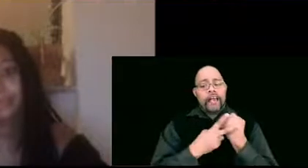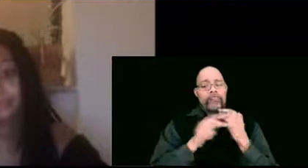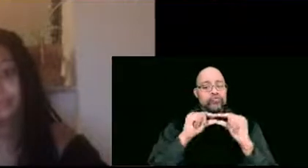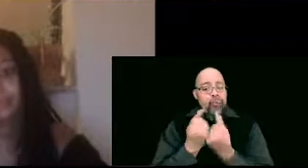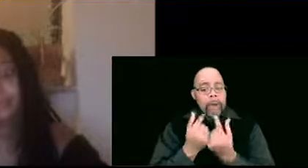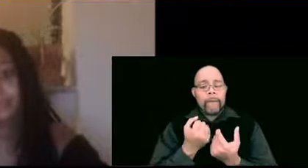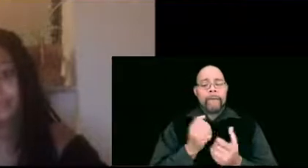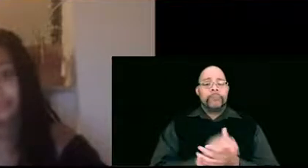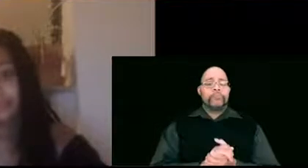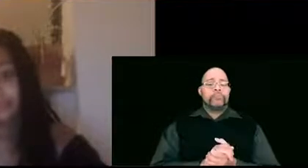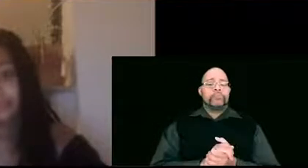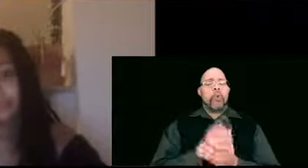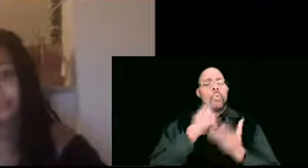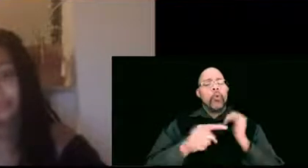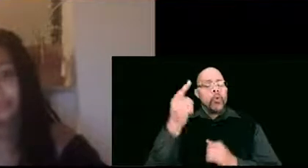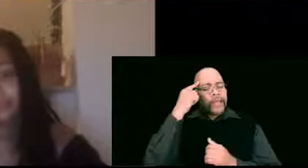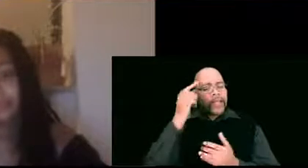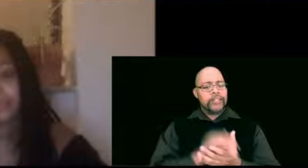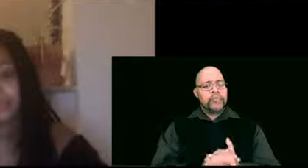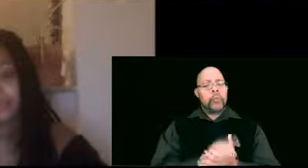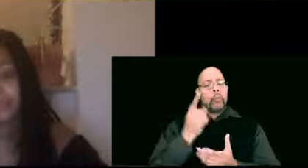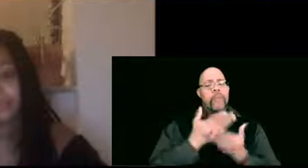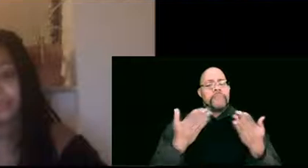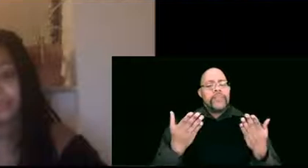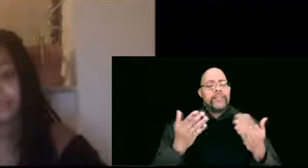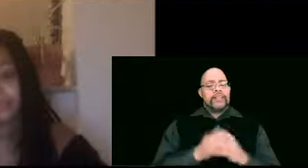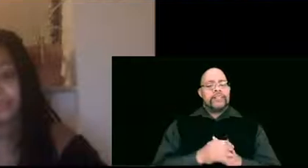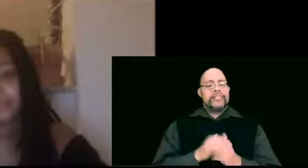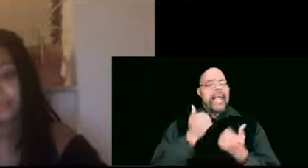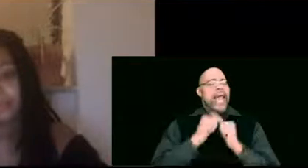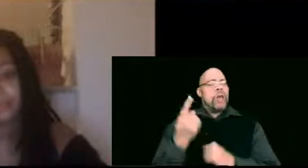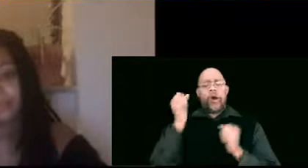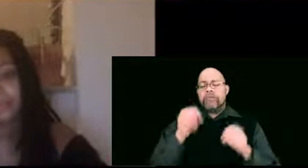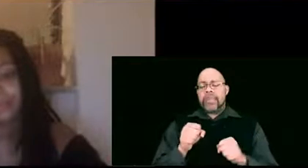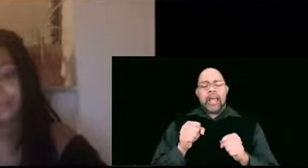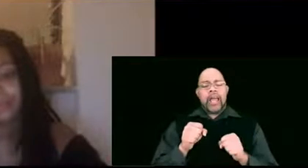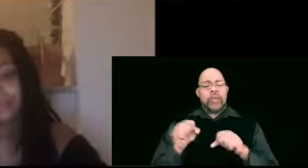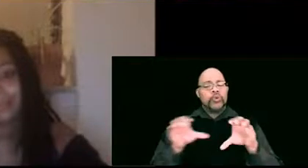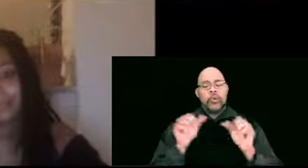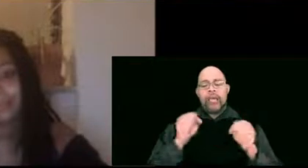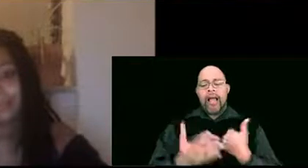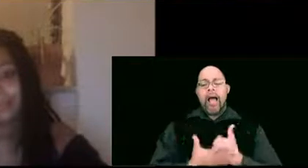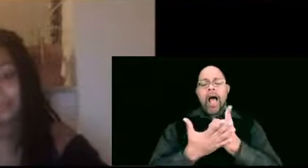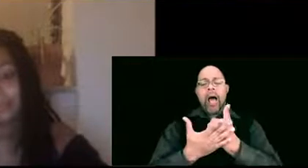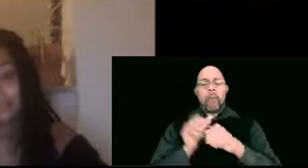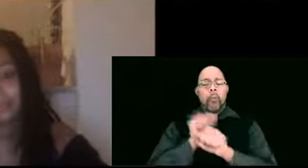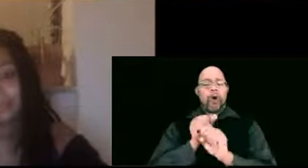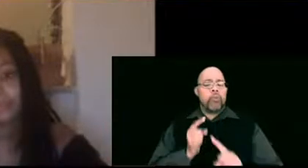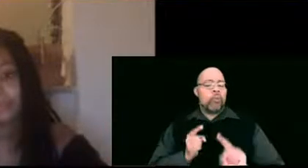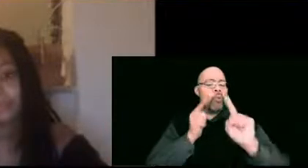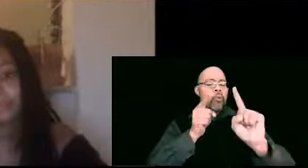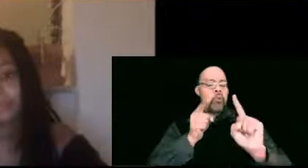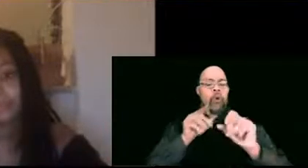a conservation group or so, what do you think, like one thing that anyone could kind of do that could help